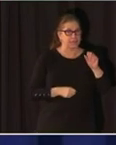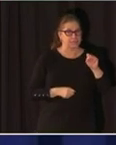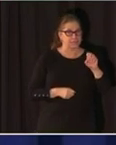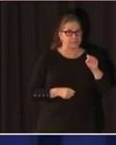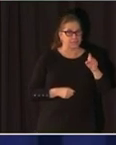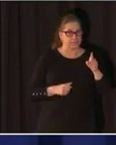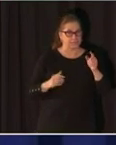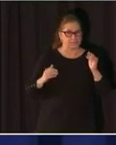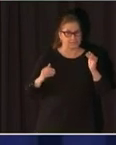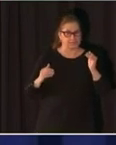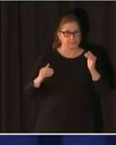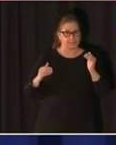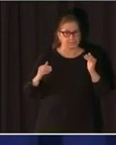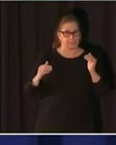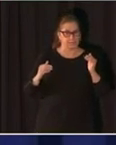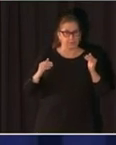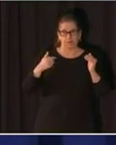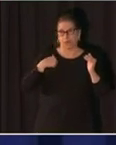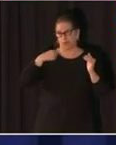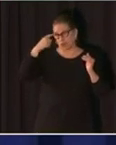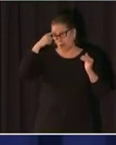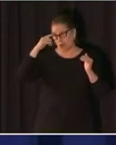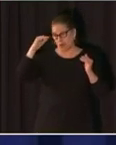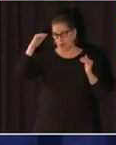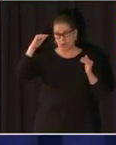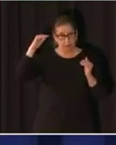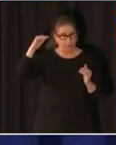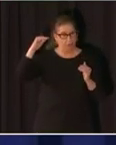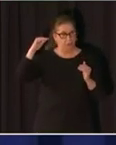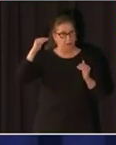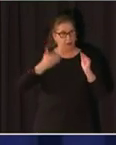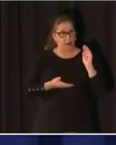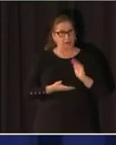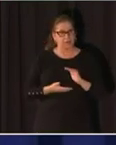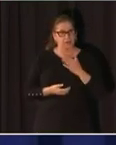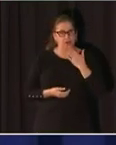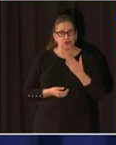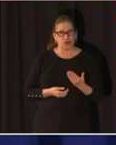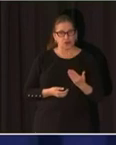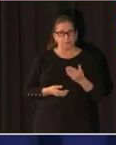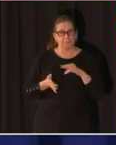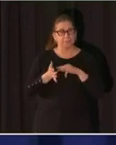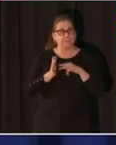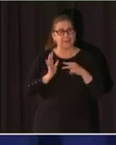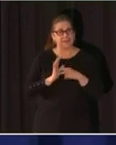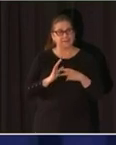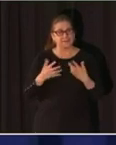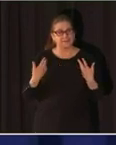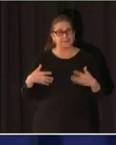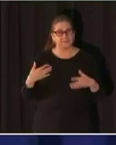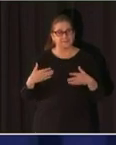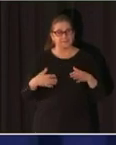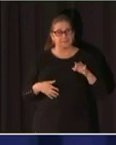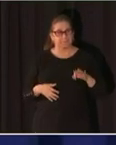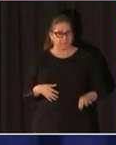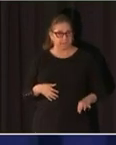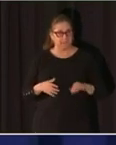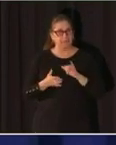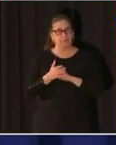projecting, which is indicative of we are seeing the benefit of the social distancing measures we put in